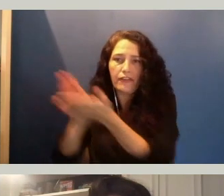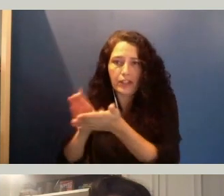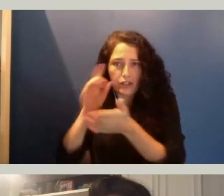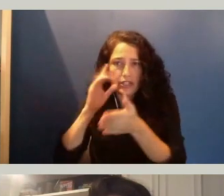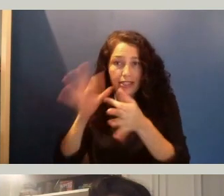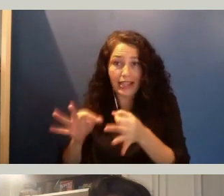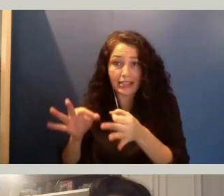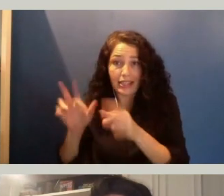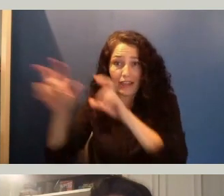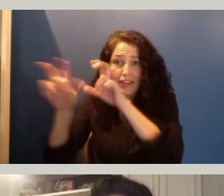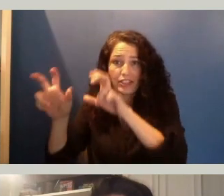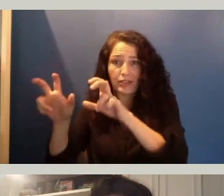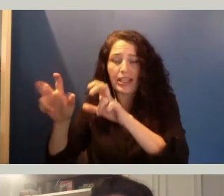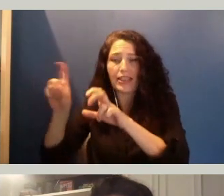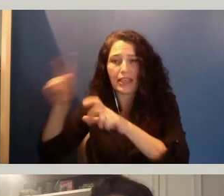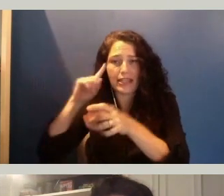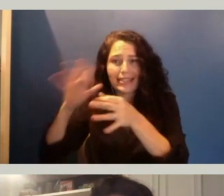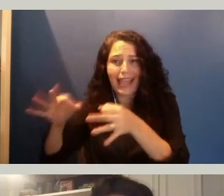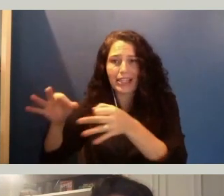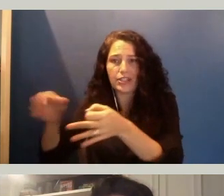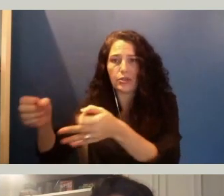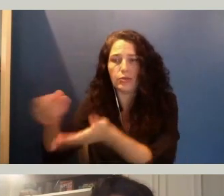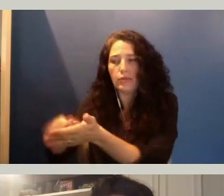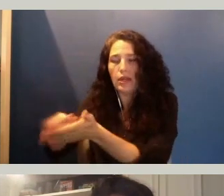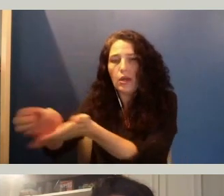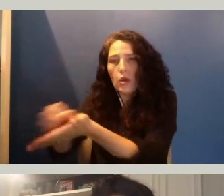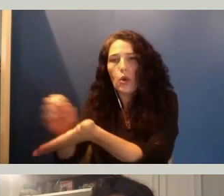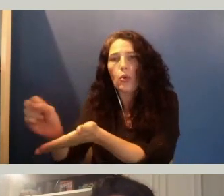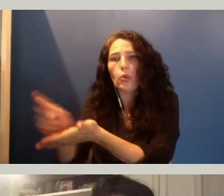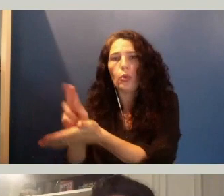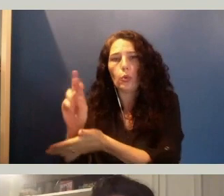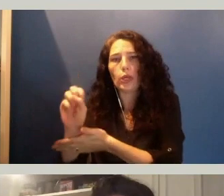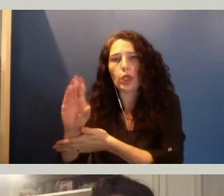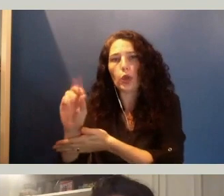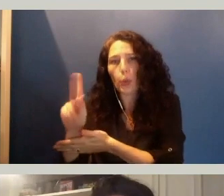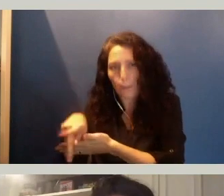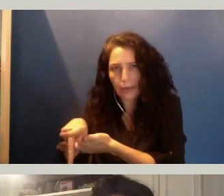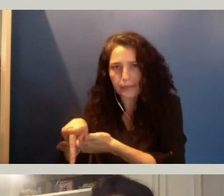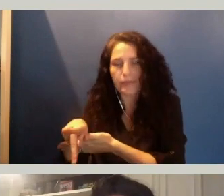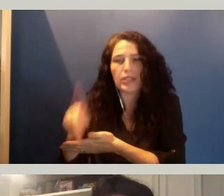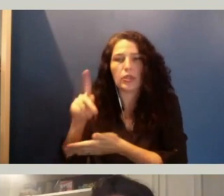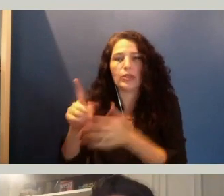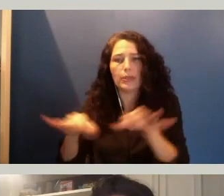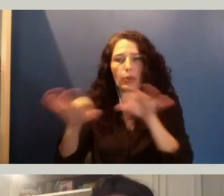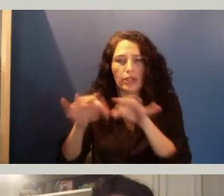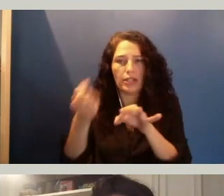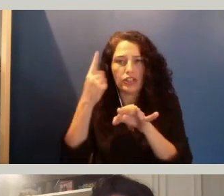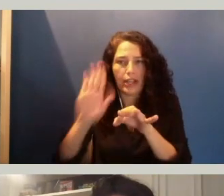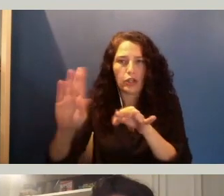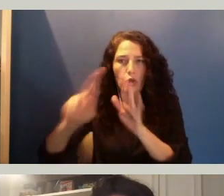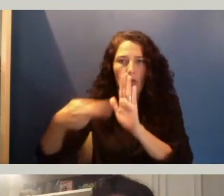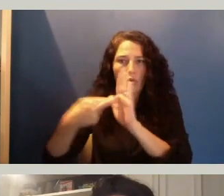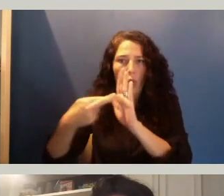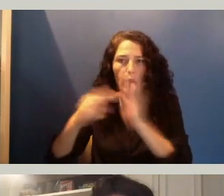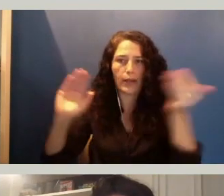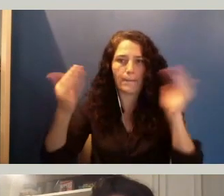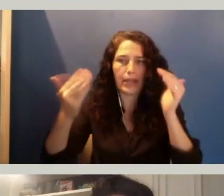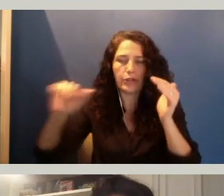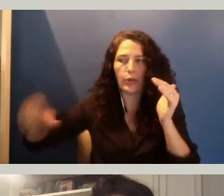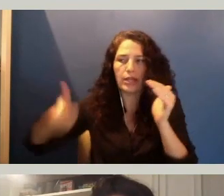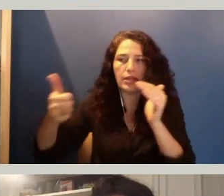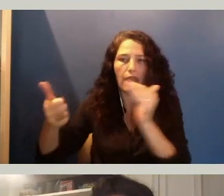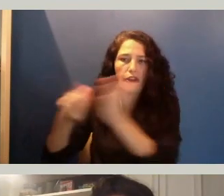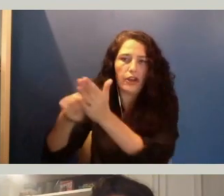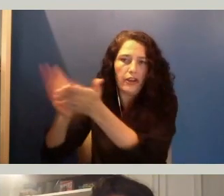recouping against a film. So I do think it's really important to understand how your role is contrasting from another funder coming in,